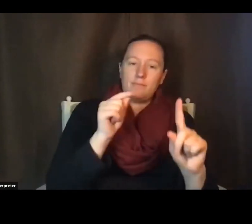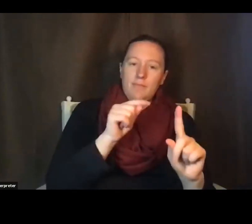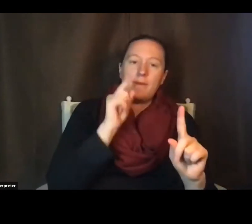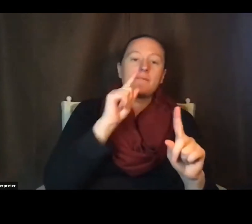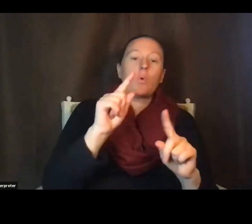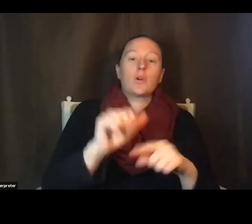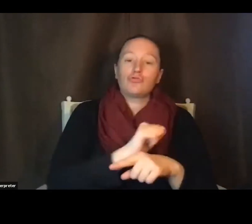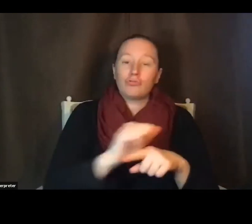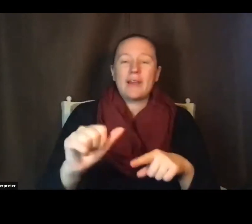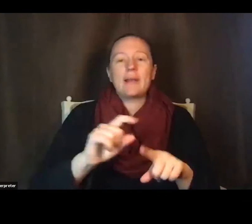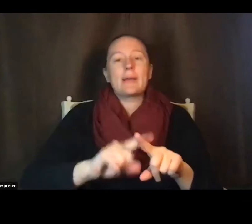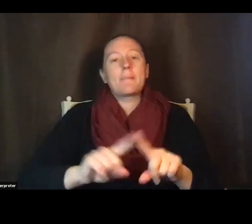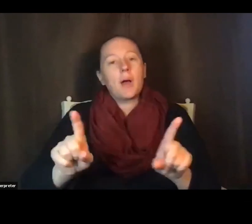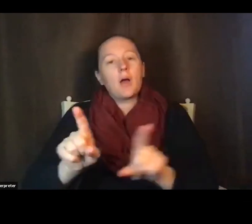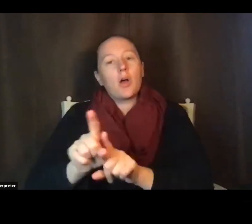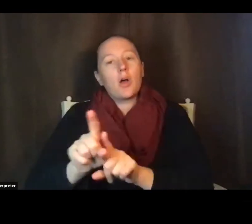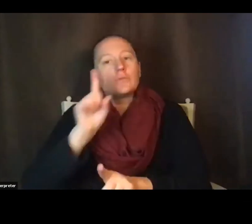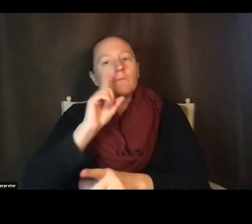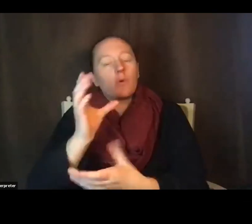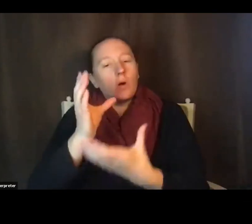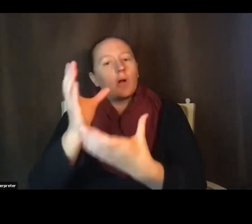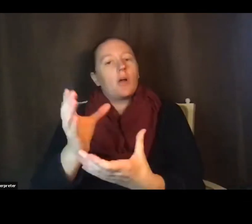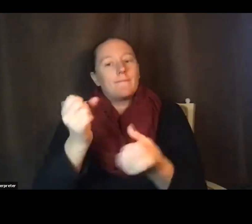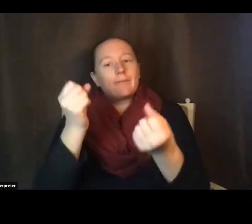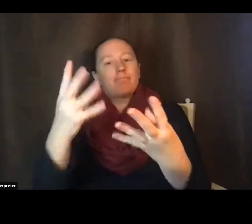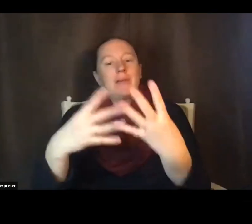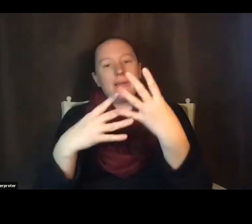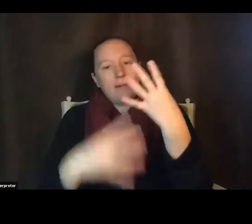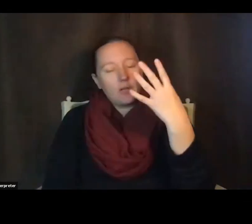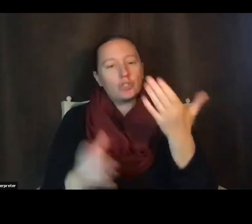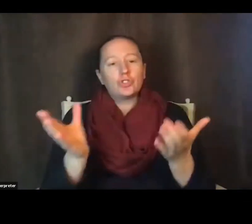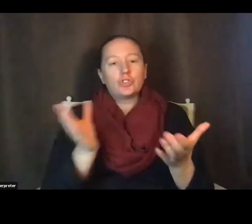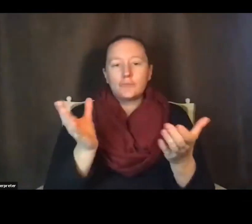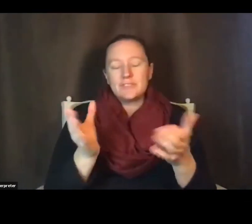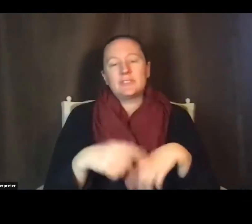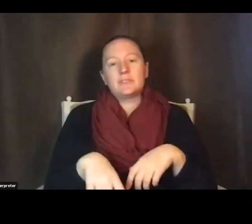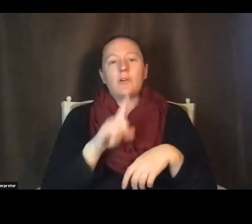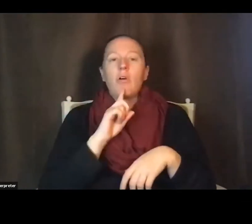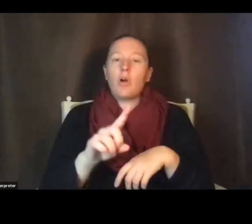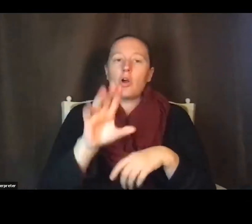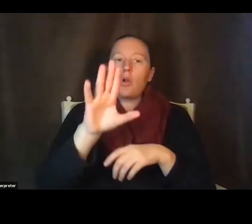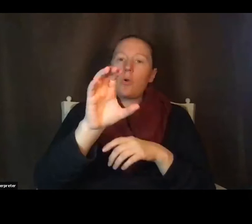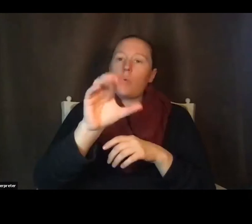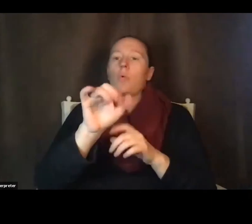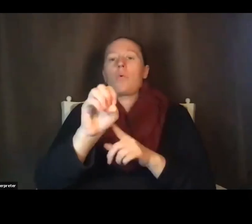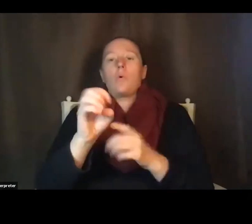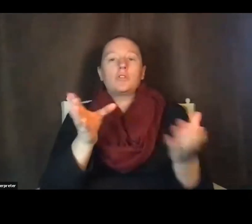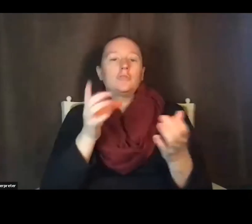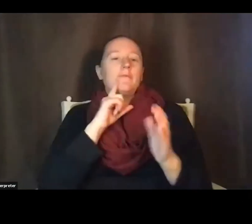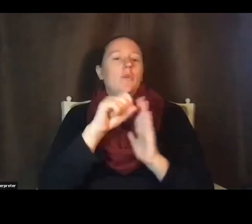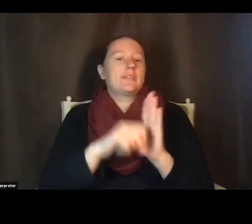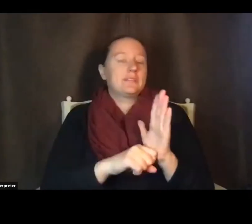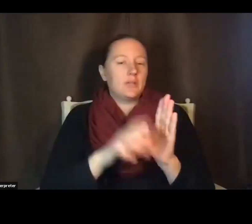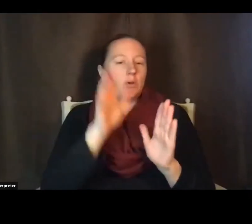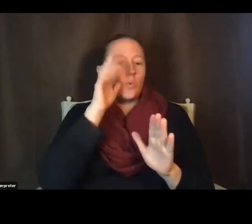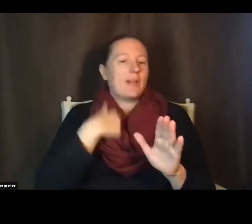be regional centers of expertise to offer a suite of services that are really sort of core services for the state, and then would have a